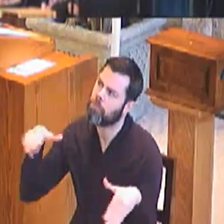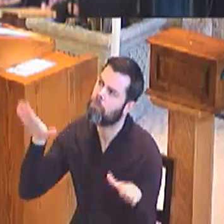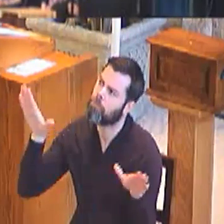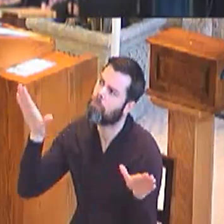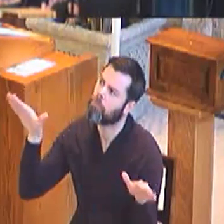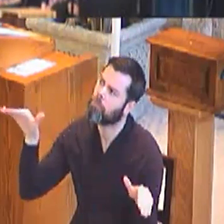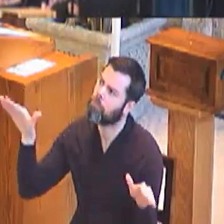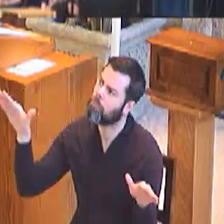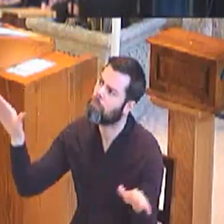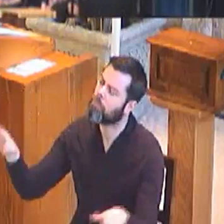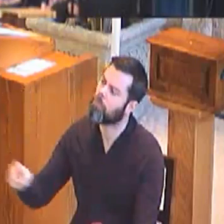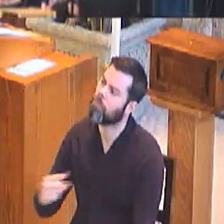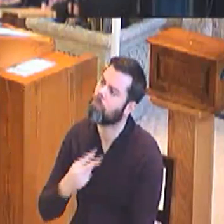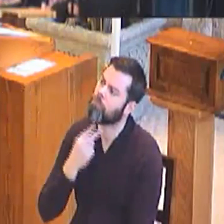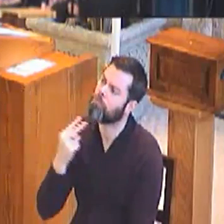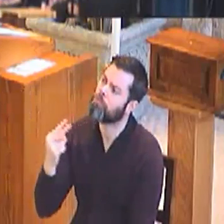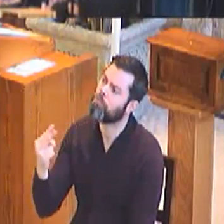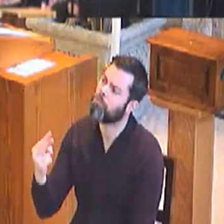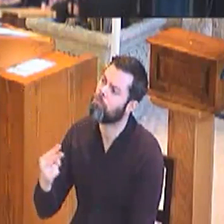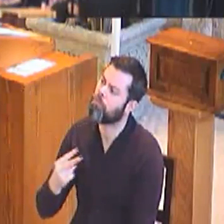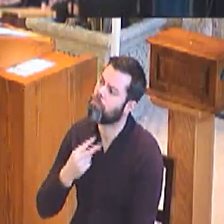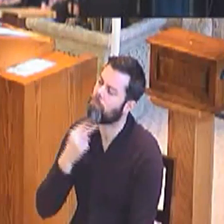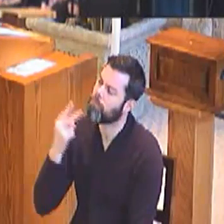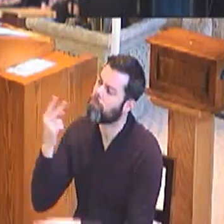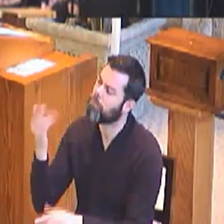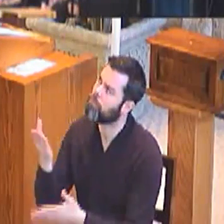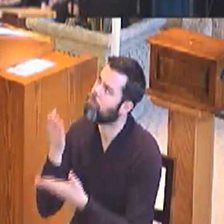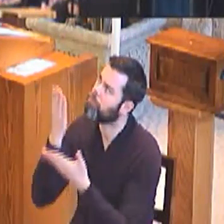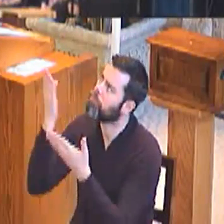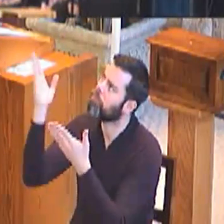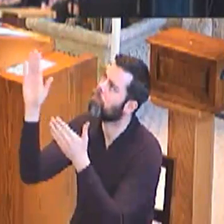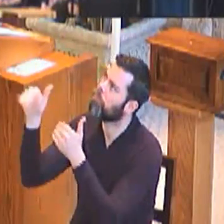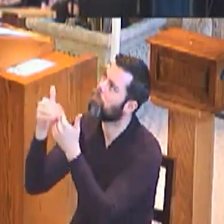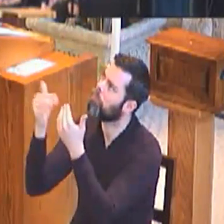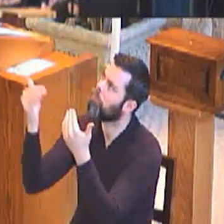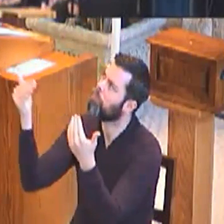angels from heaven in